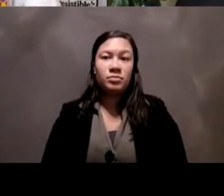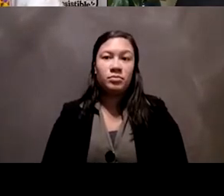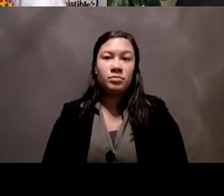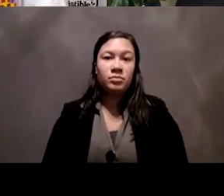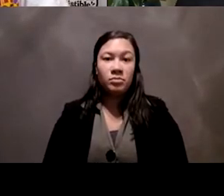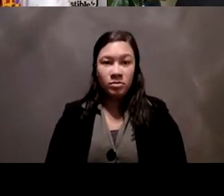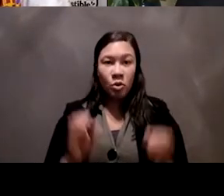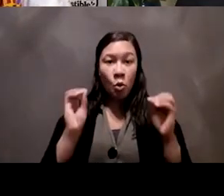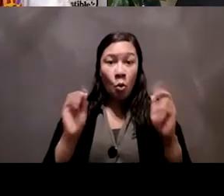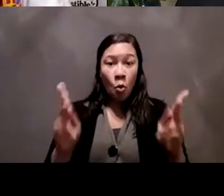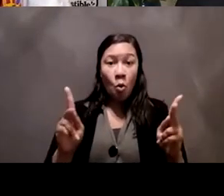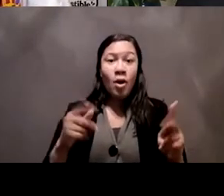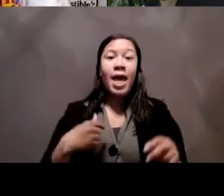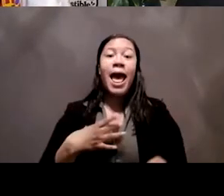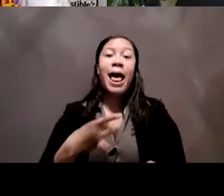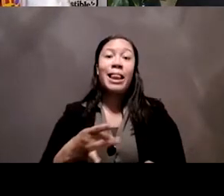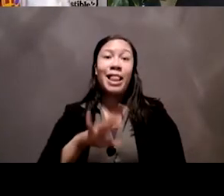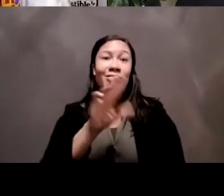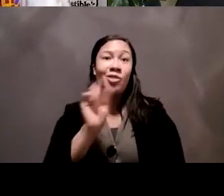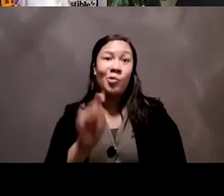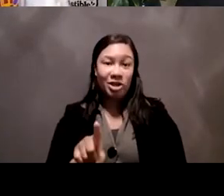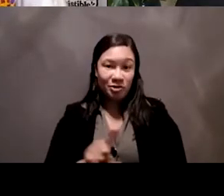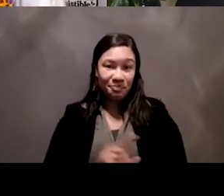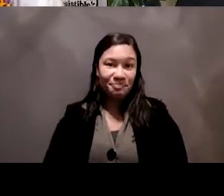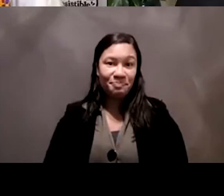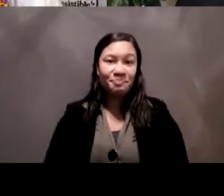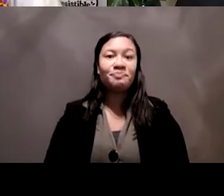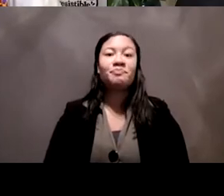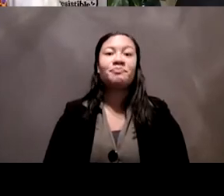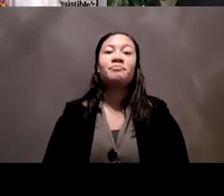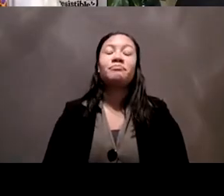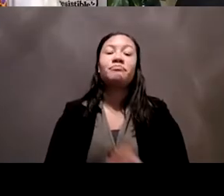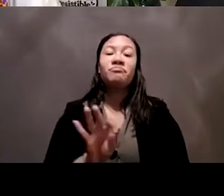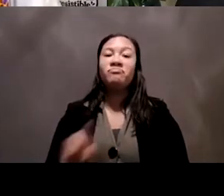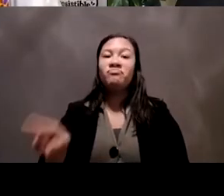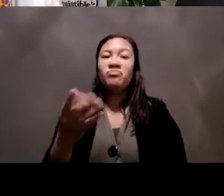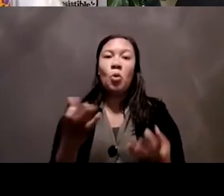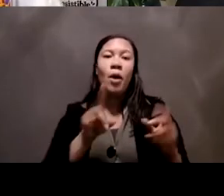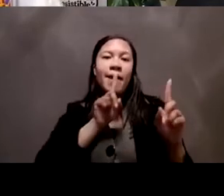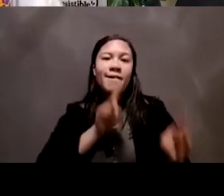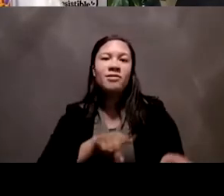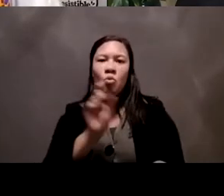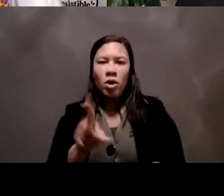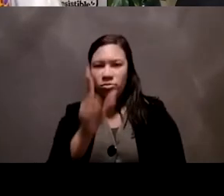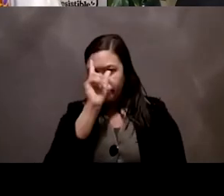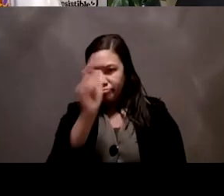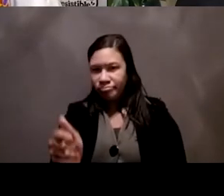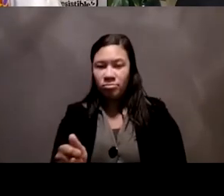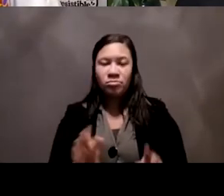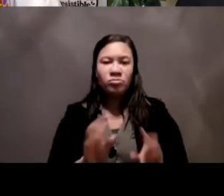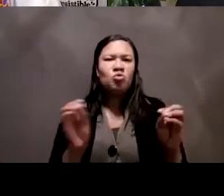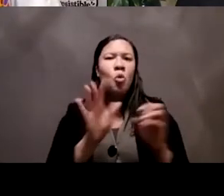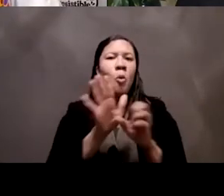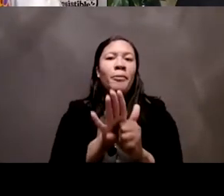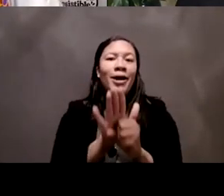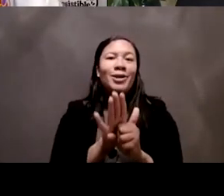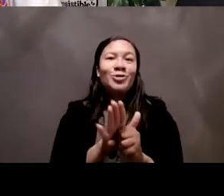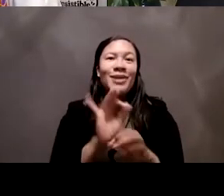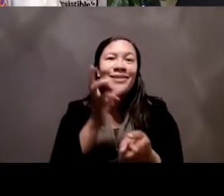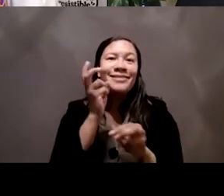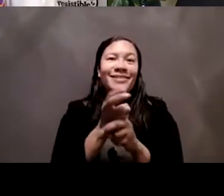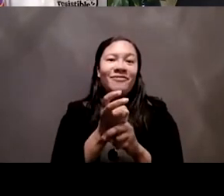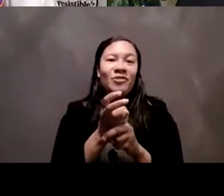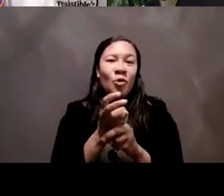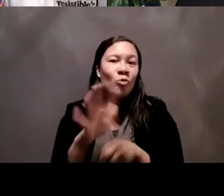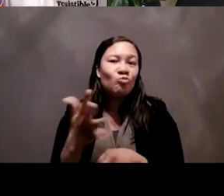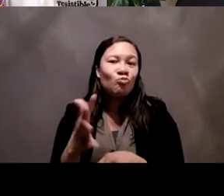Okay, I like this question, and anyone who wants to answer it, feel free to answer it, but no pressure because it is a difficult-ish one.